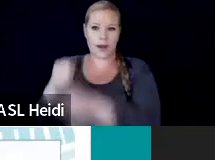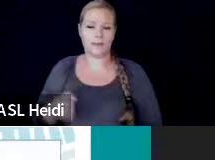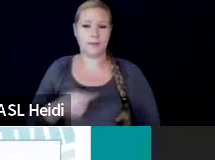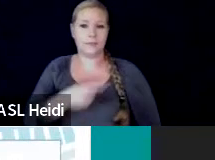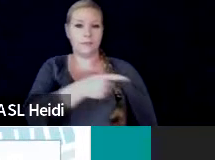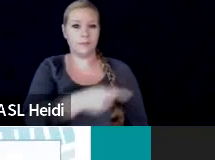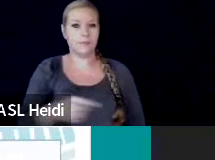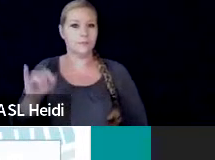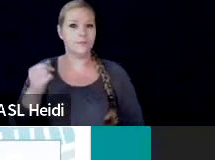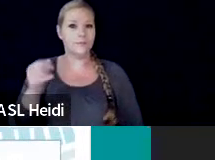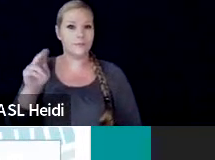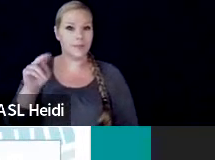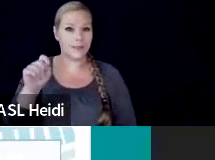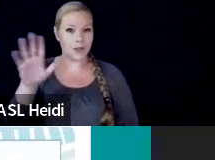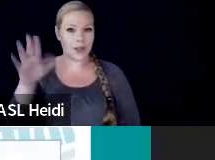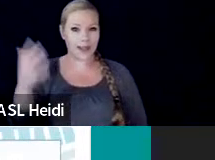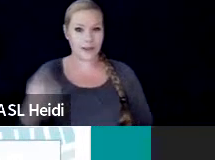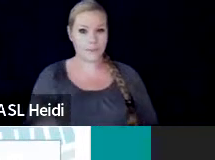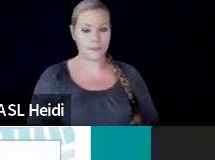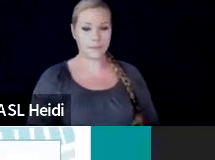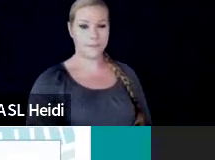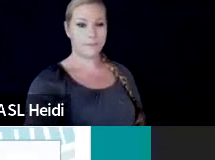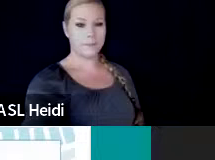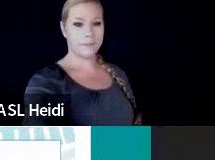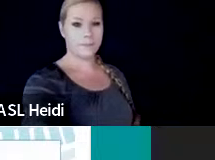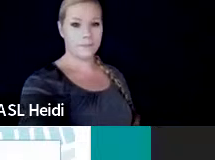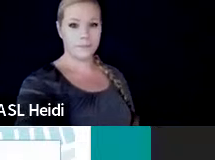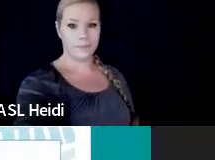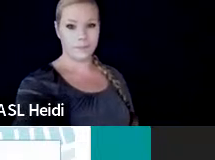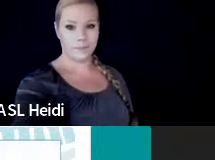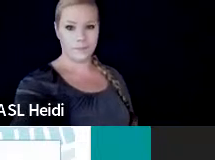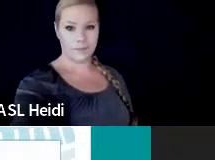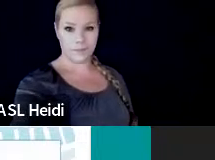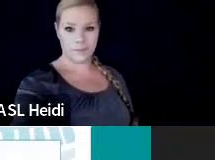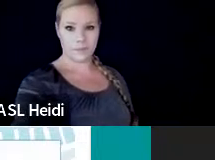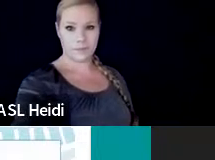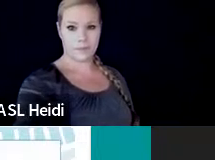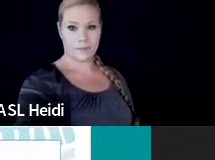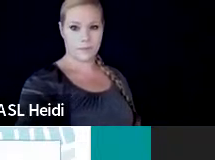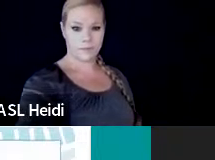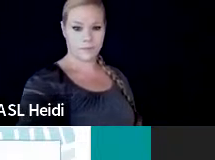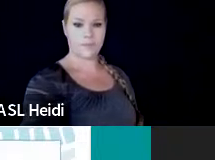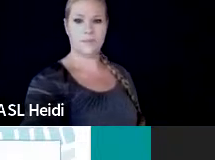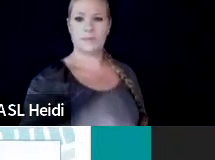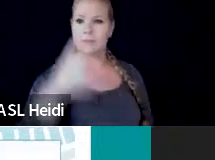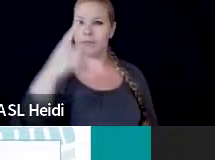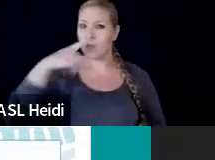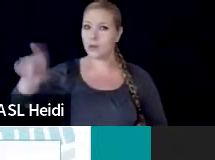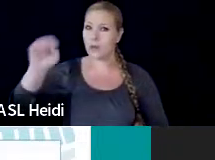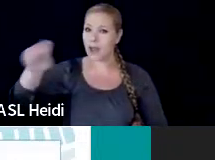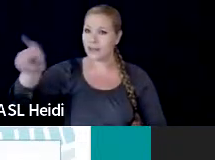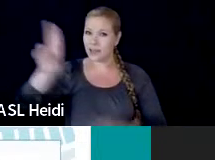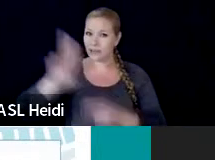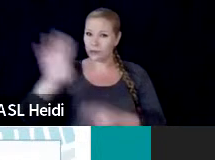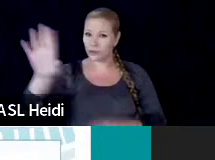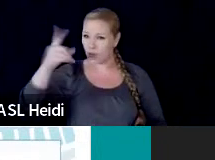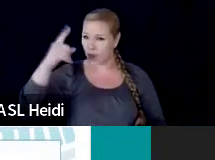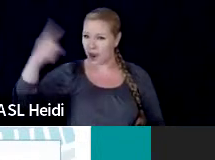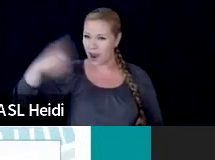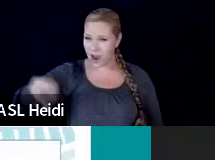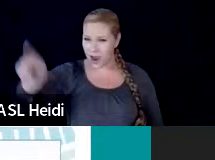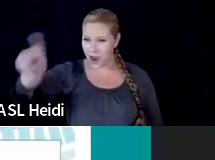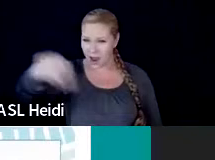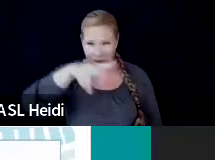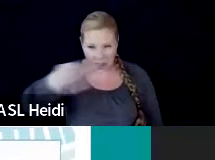Janet, you have your hand up. Could you use your cursor to explain that to me so I can follow that a little bit better, please? I'm curious to